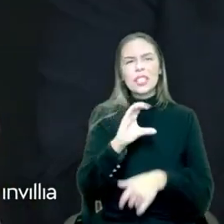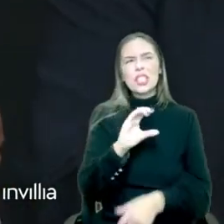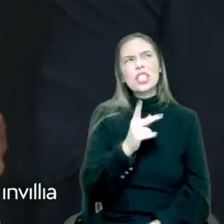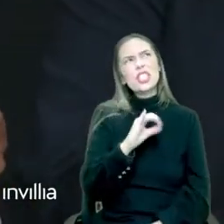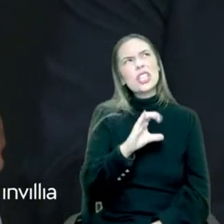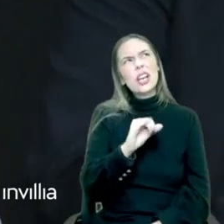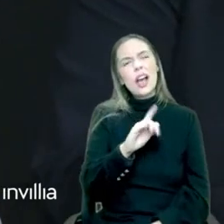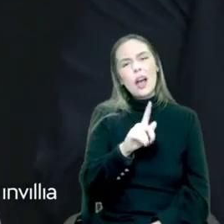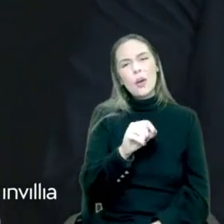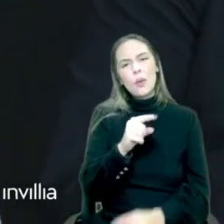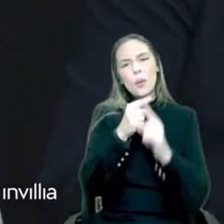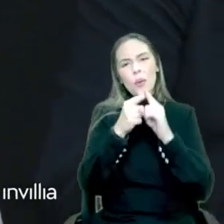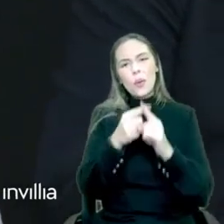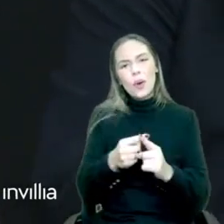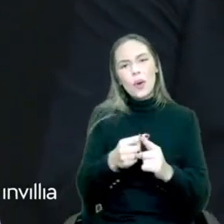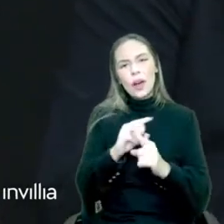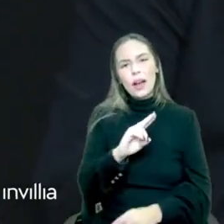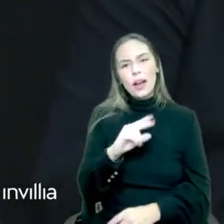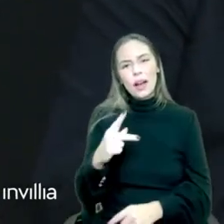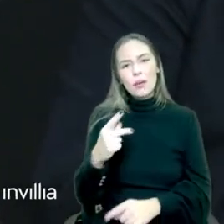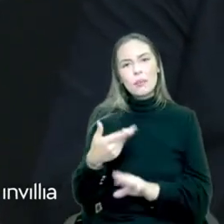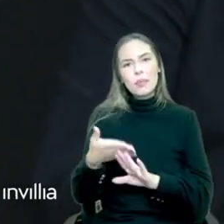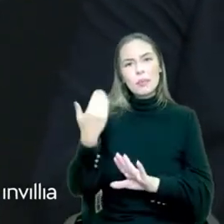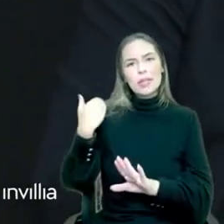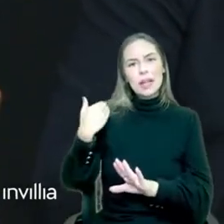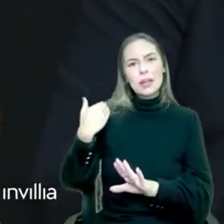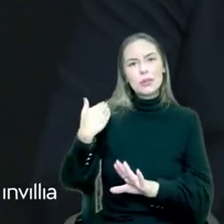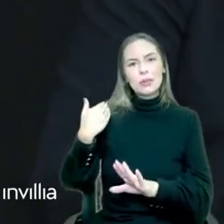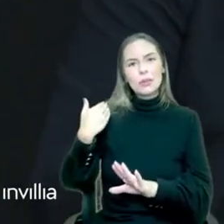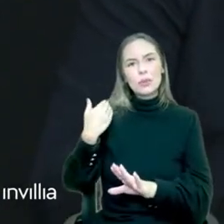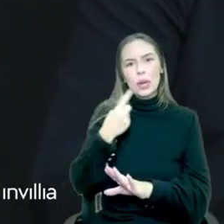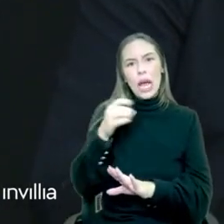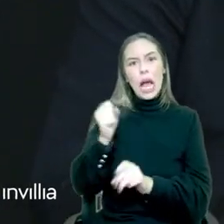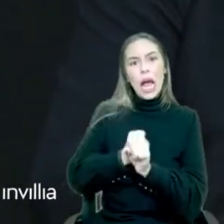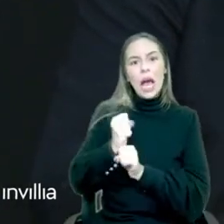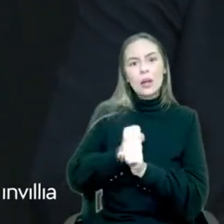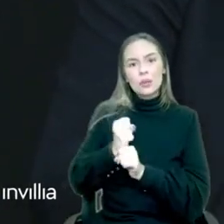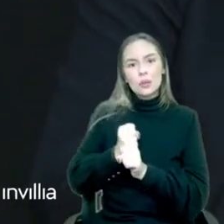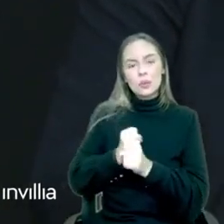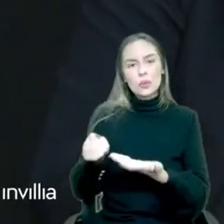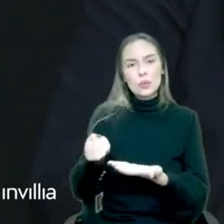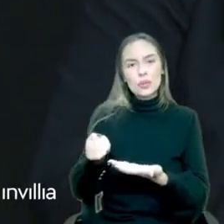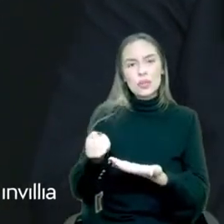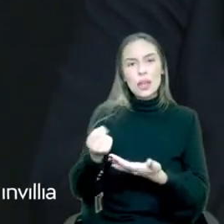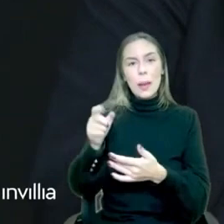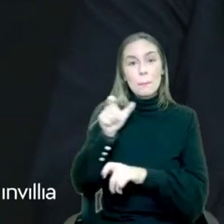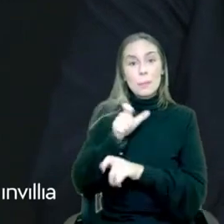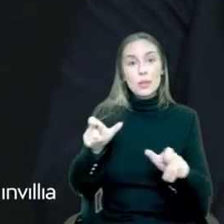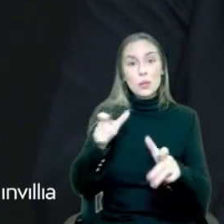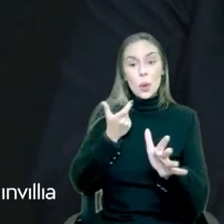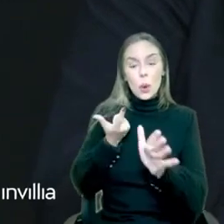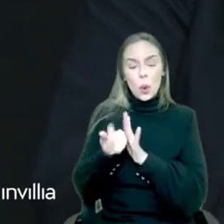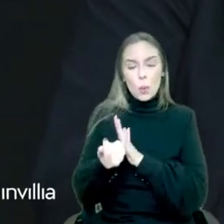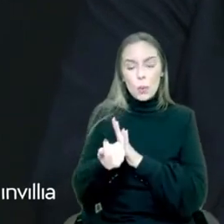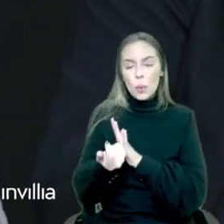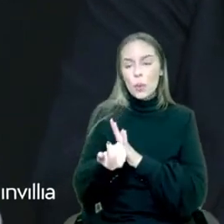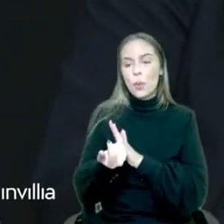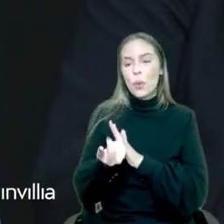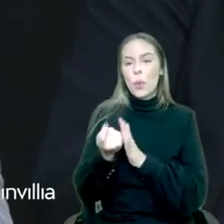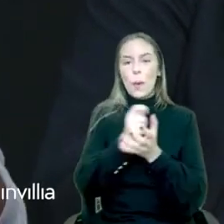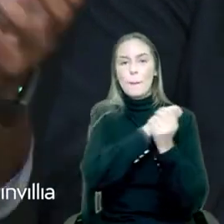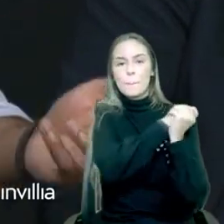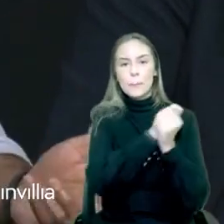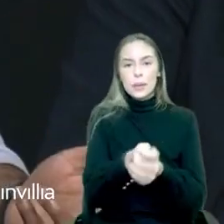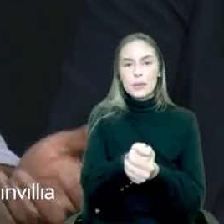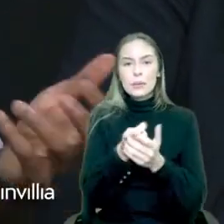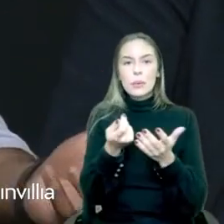waiting for 100 years to win that. There were fans who bought baseballs and took them